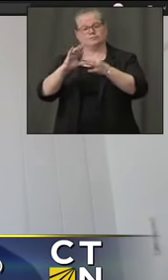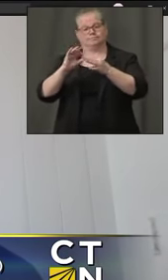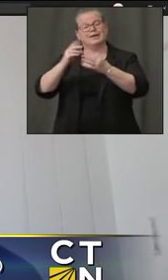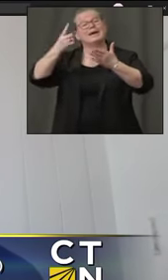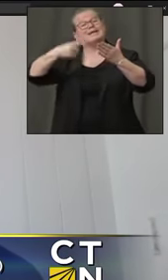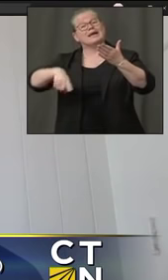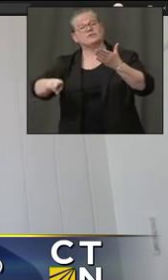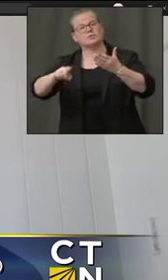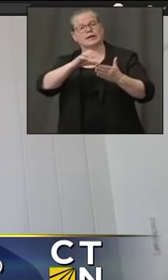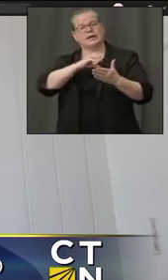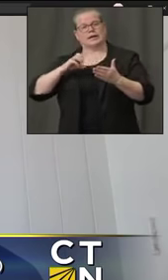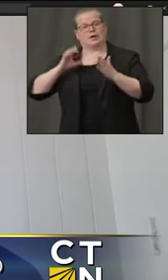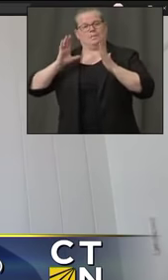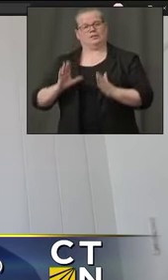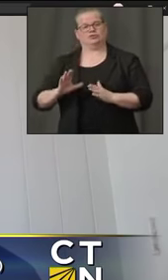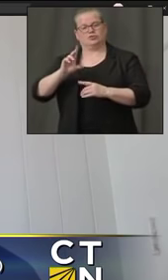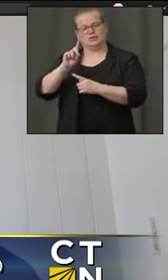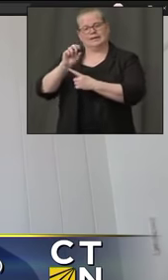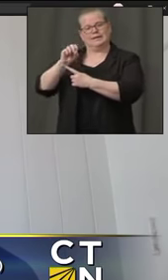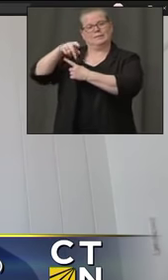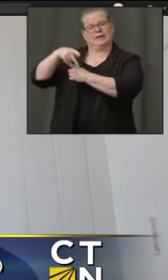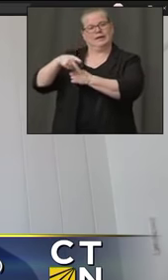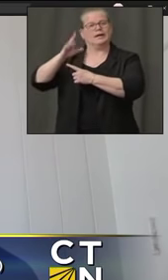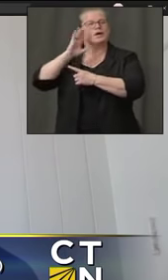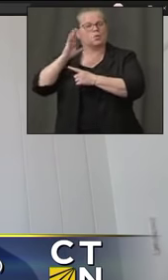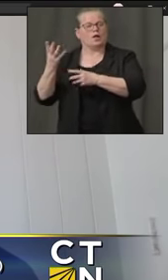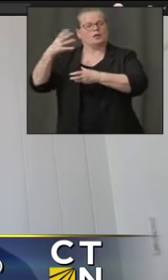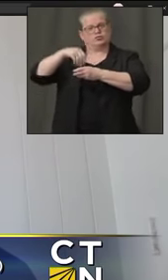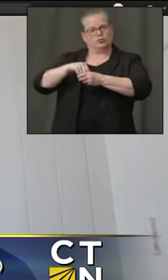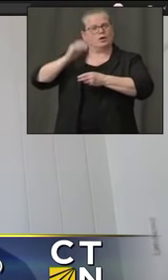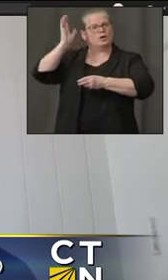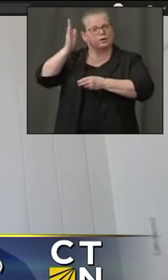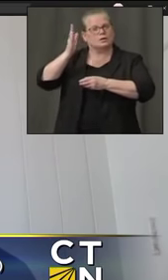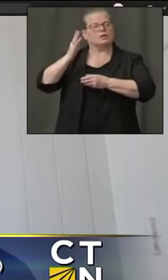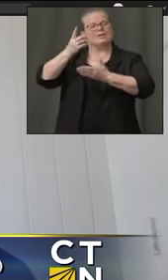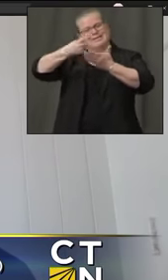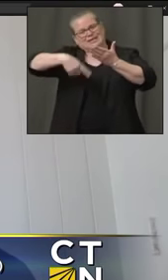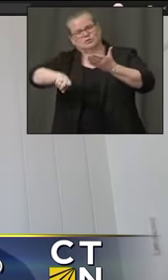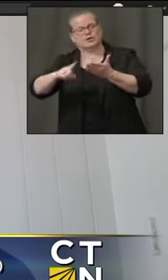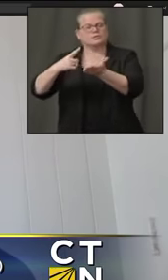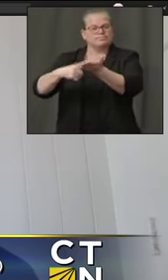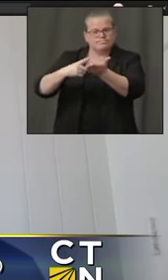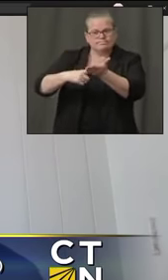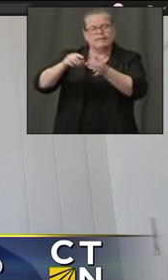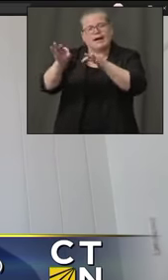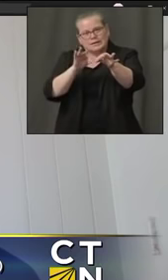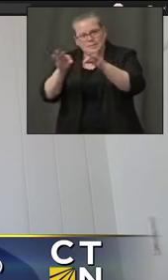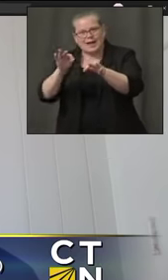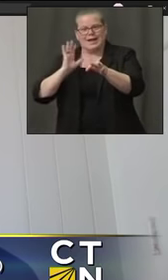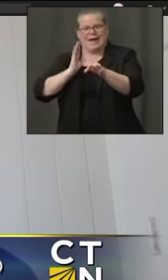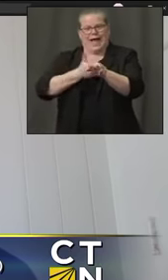into Memorial Day weekend to provide a comprehensive update on a lot of the plans that we have in place to ensure people can